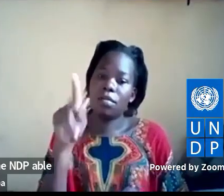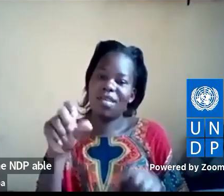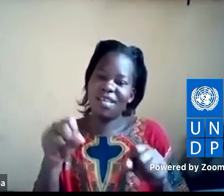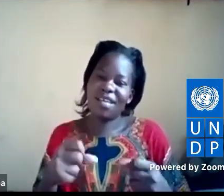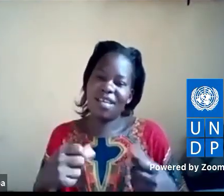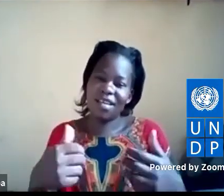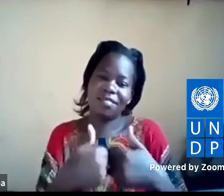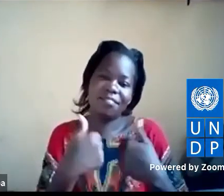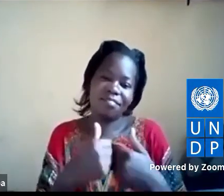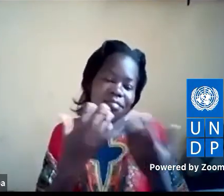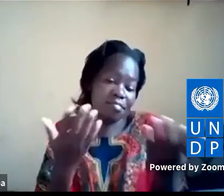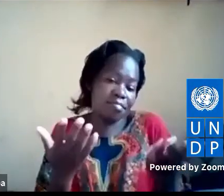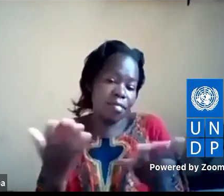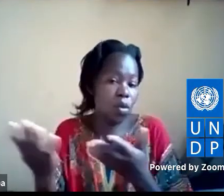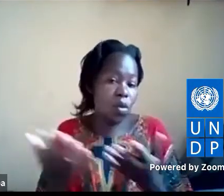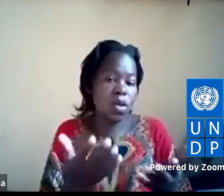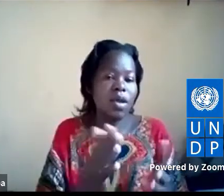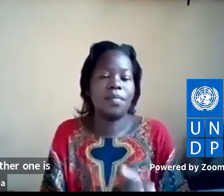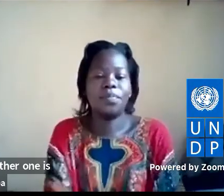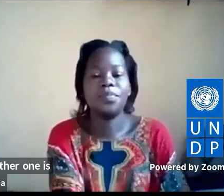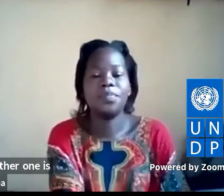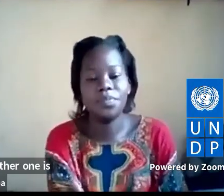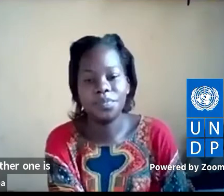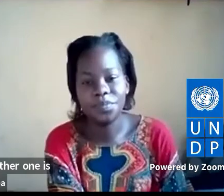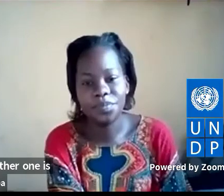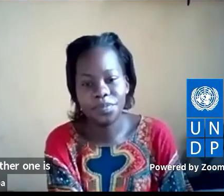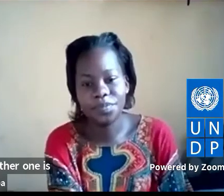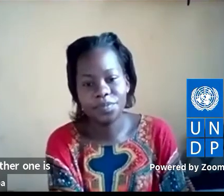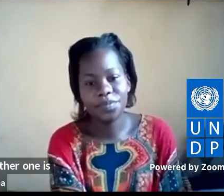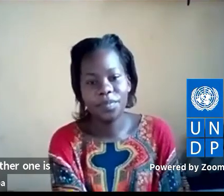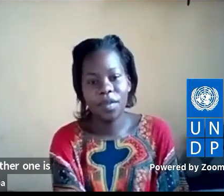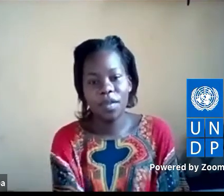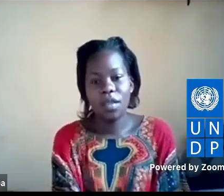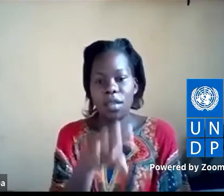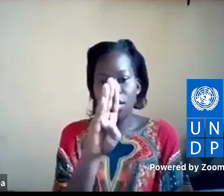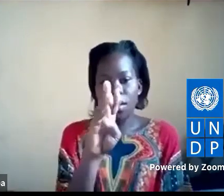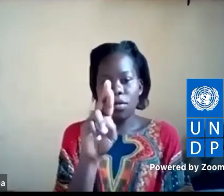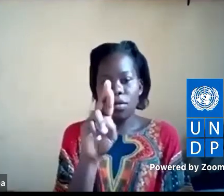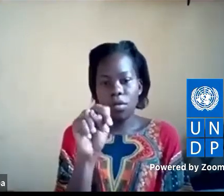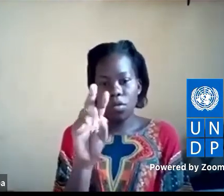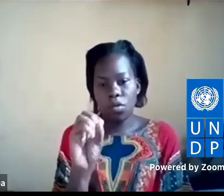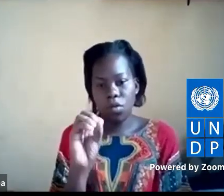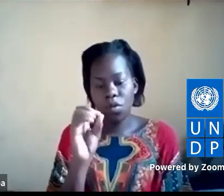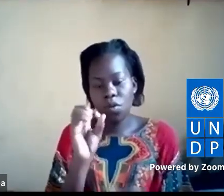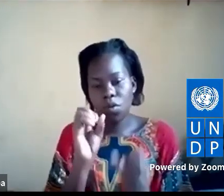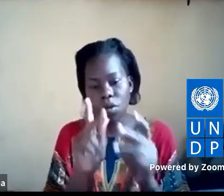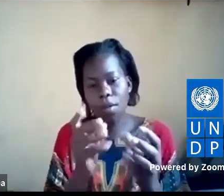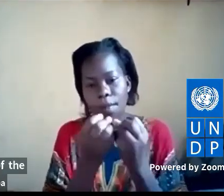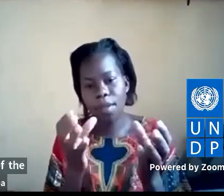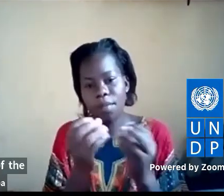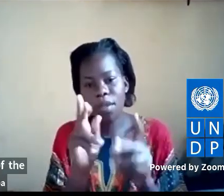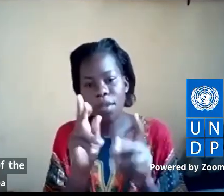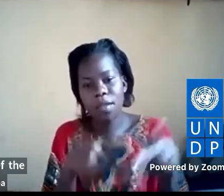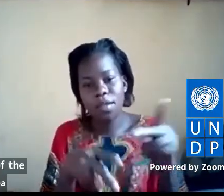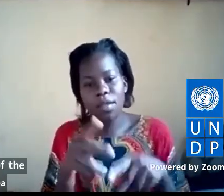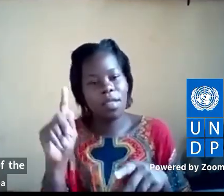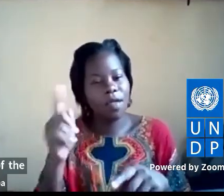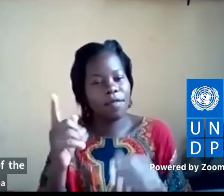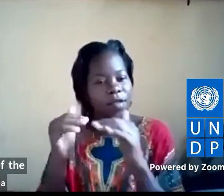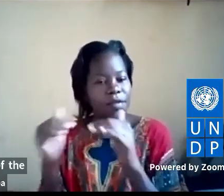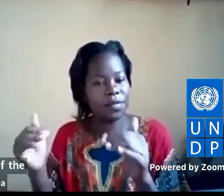welcome to do so. The other one is from Bruno Ignatius. Given that most of the participants in the first stage of the sector are not